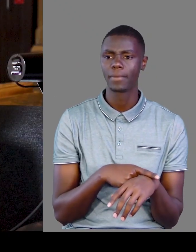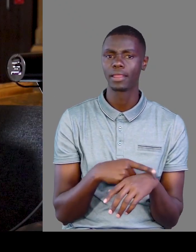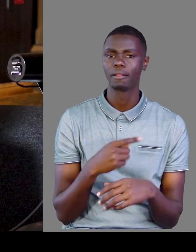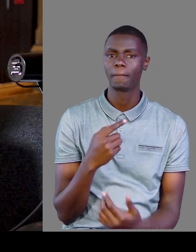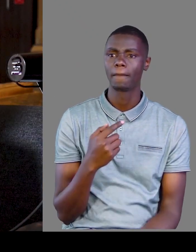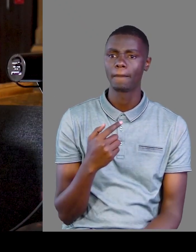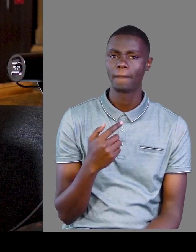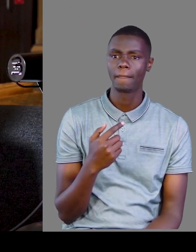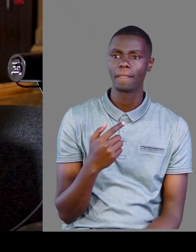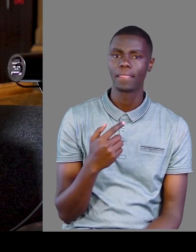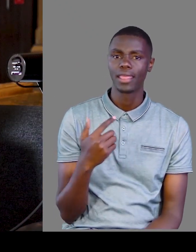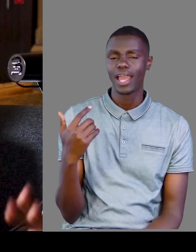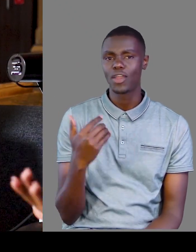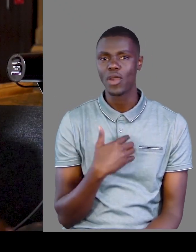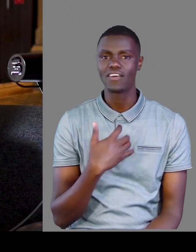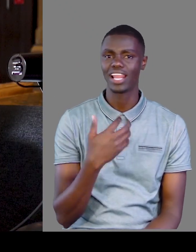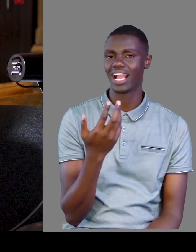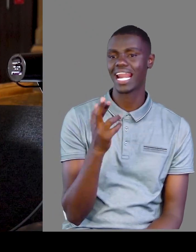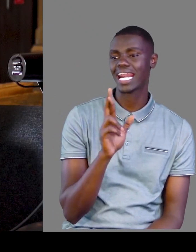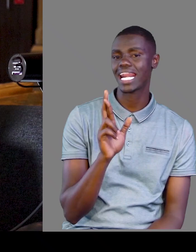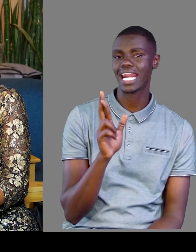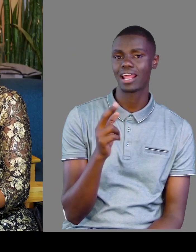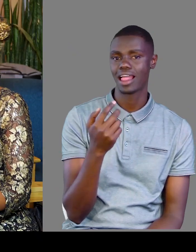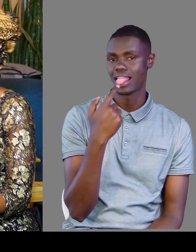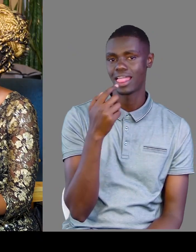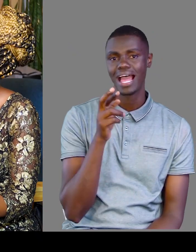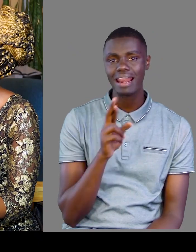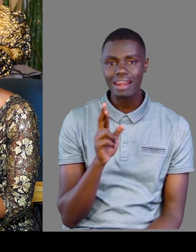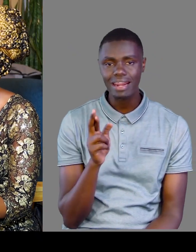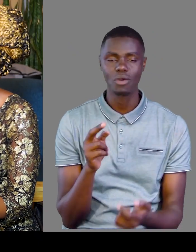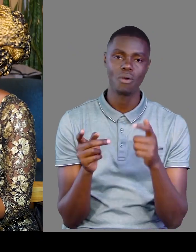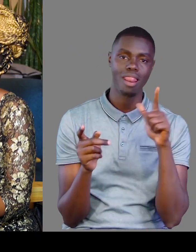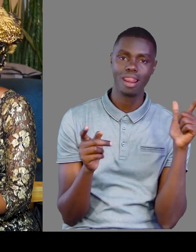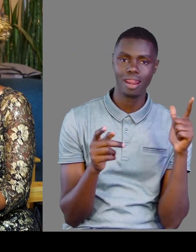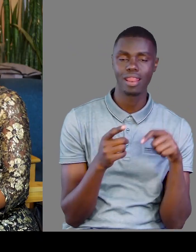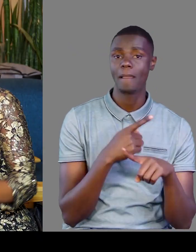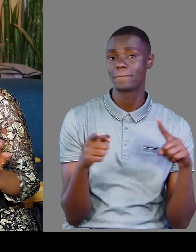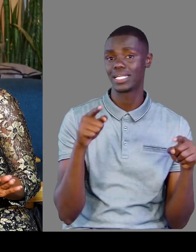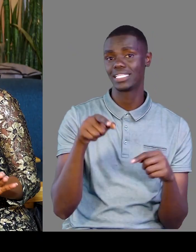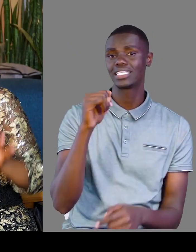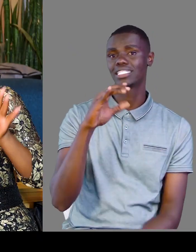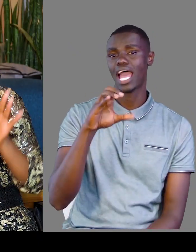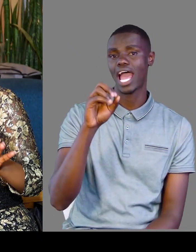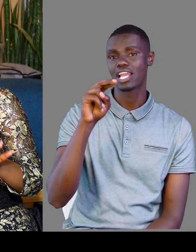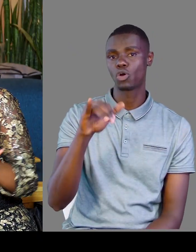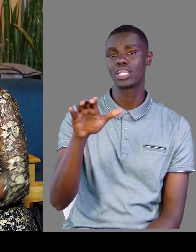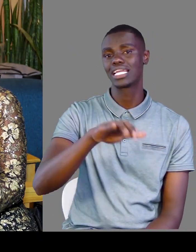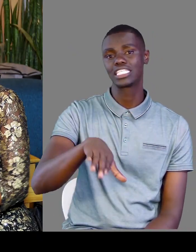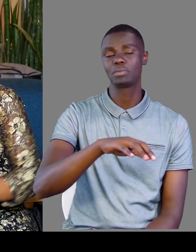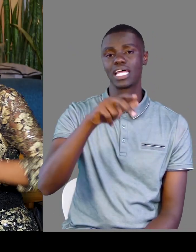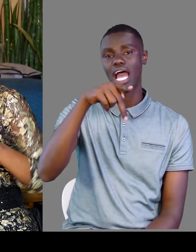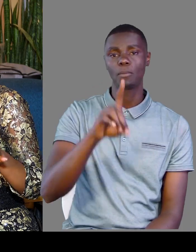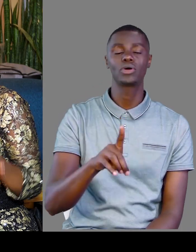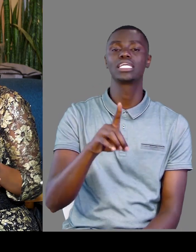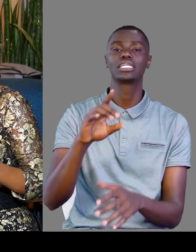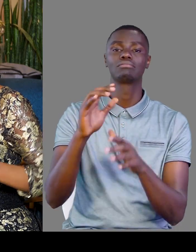ina Ma-R na ma-L. It's a very amazing event. The event is the Iconic Space. That's a new podcast which is launching,